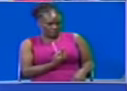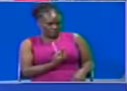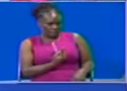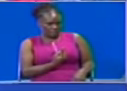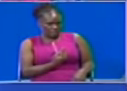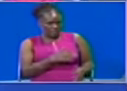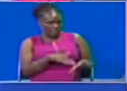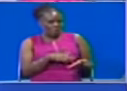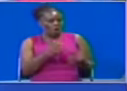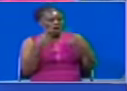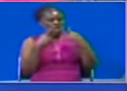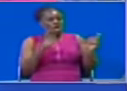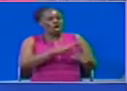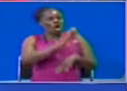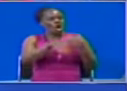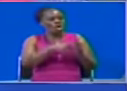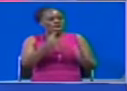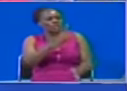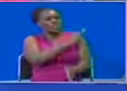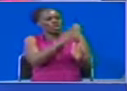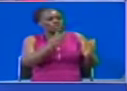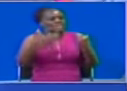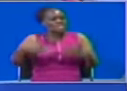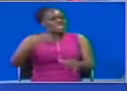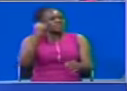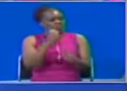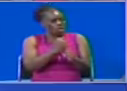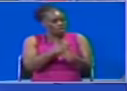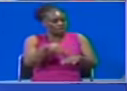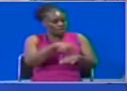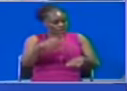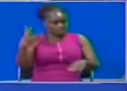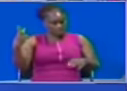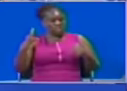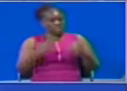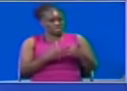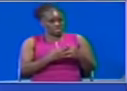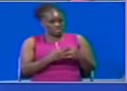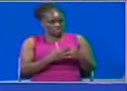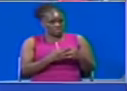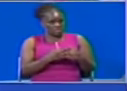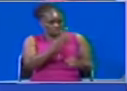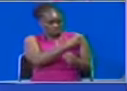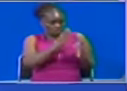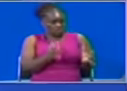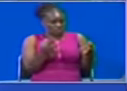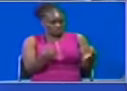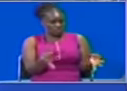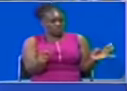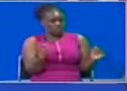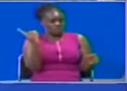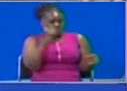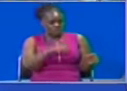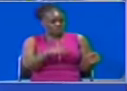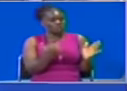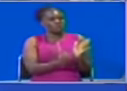further statement that all other doctors down their tools for 48 hours so that our doctors can be released and end this